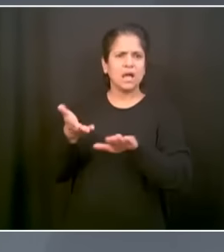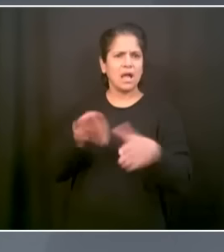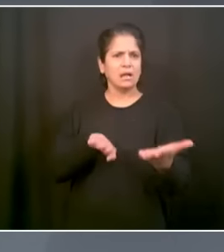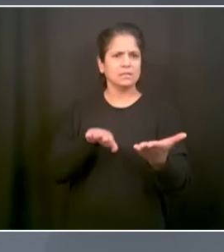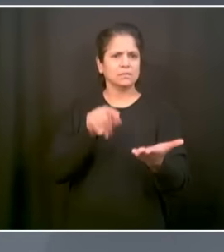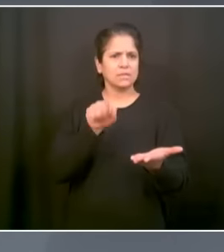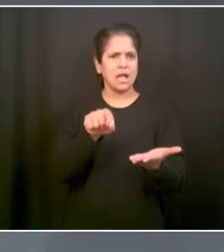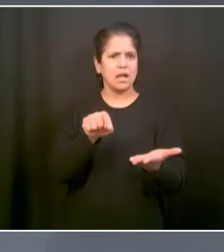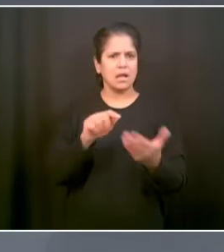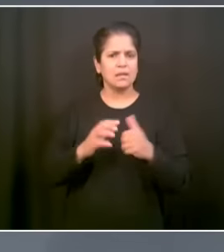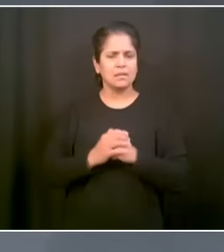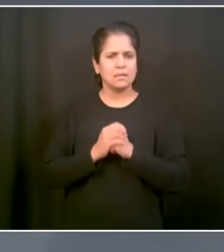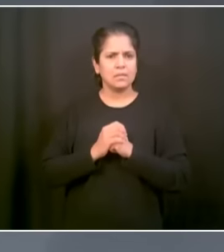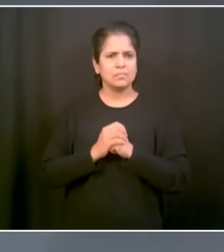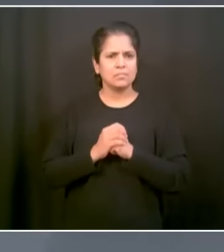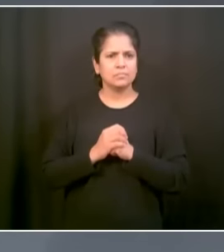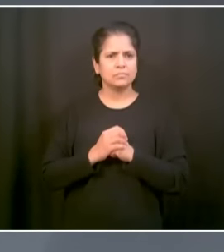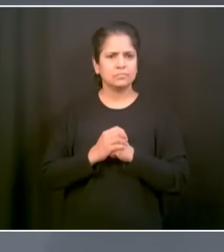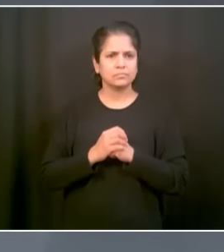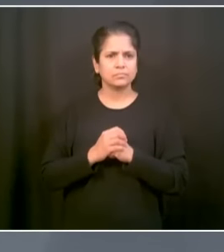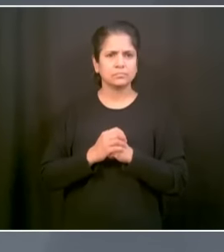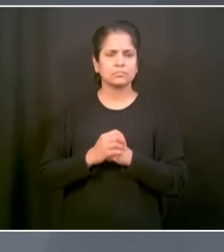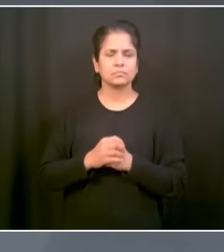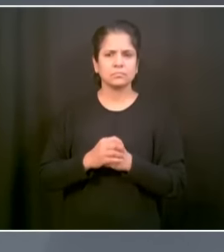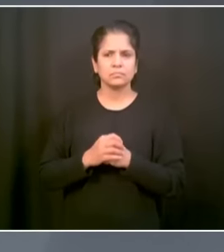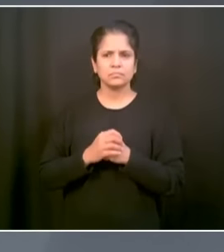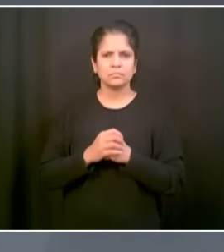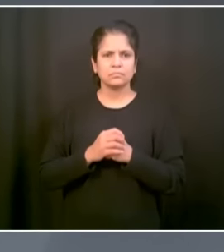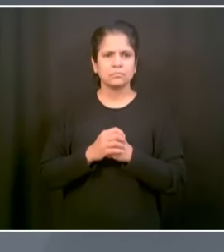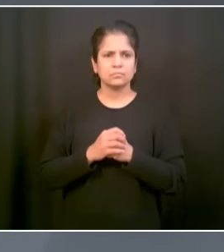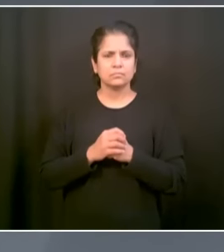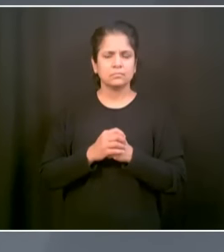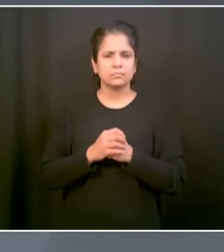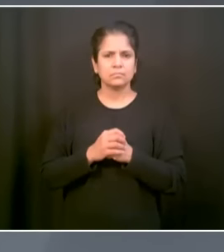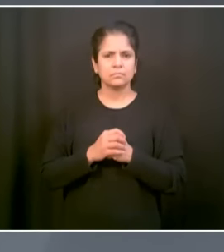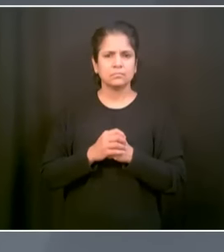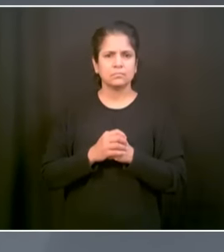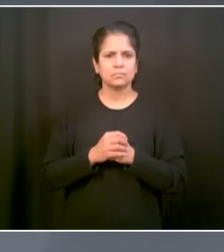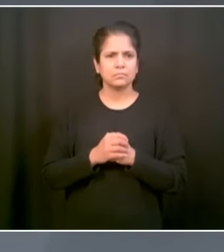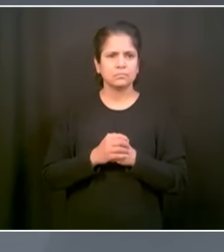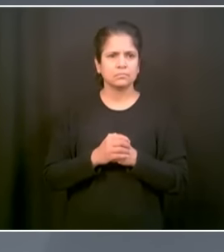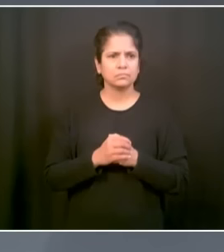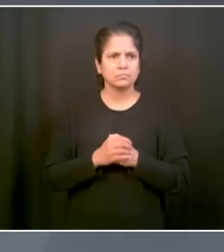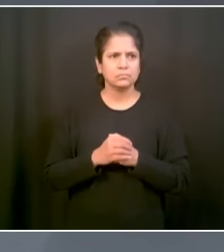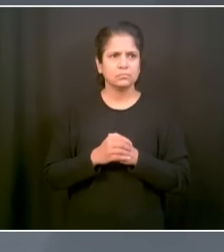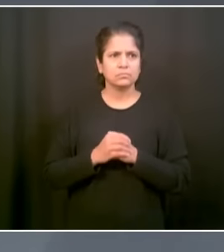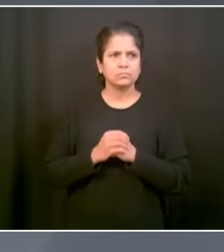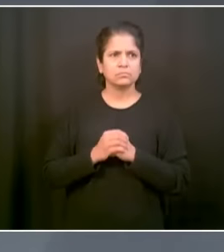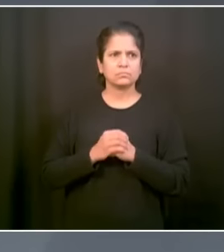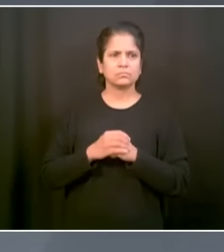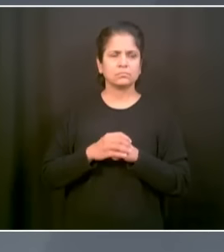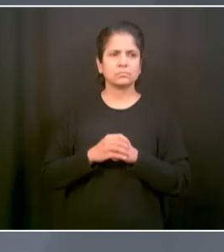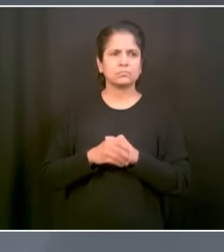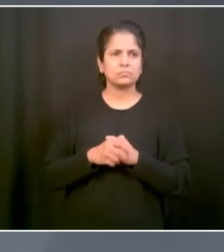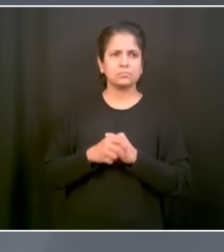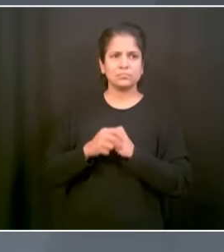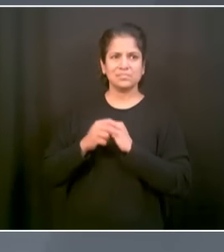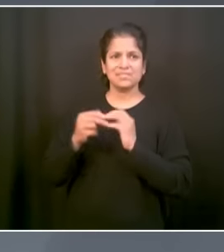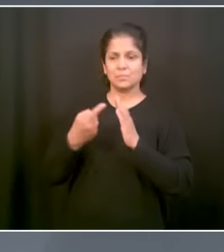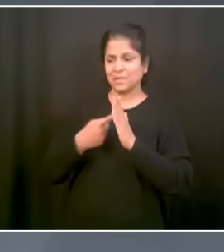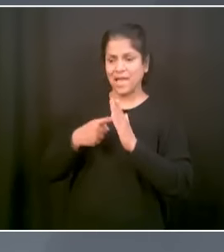the medical examiner, is that what this is? These are preliminary findings that have been shared with me. What I will also tell you is